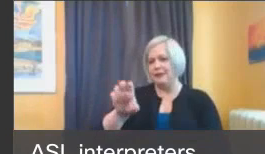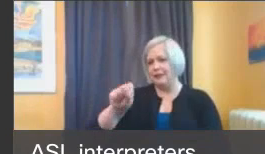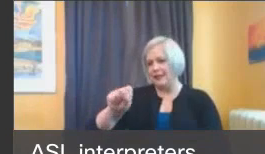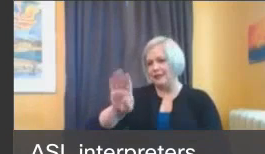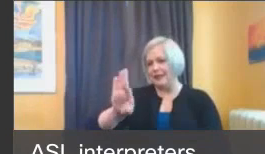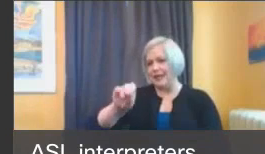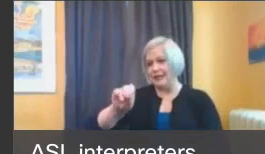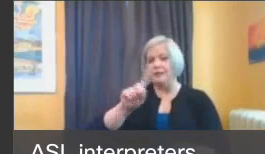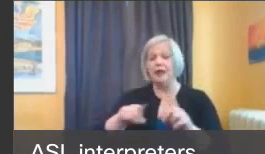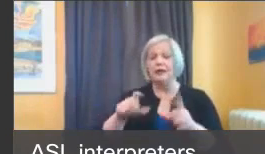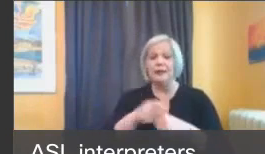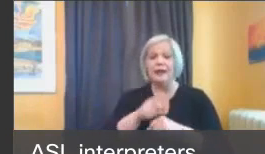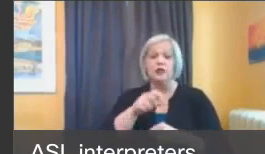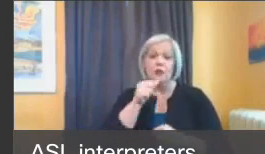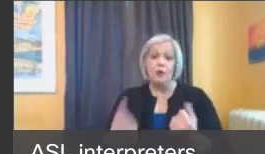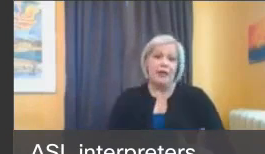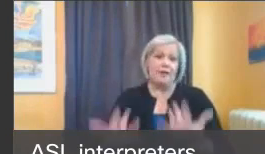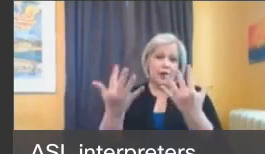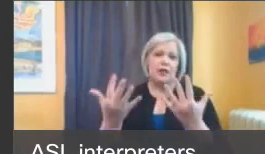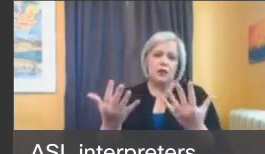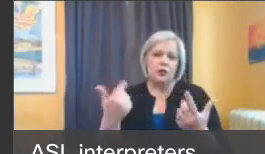resistant, I think we've done a little bit to make it fire resistant.